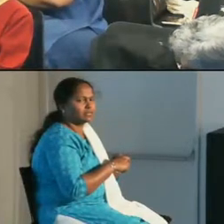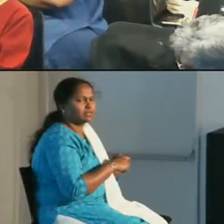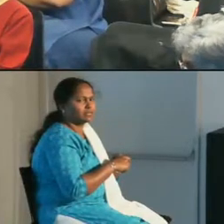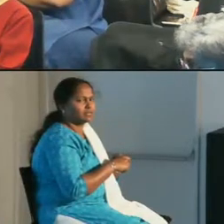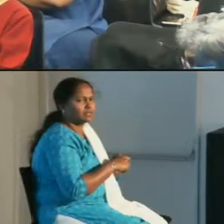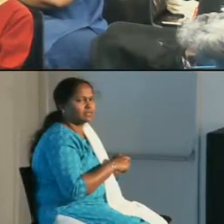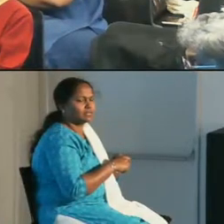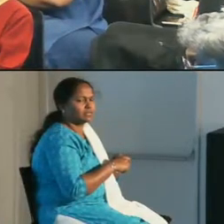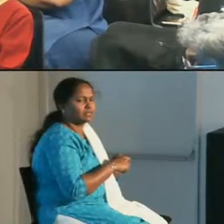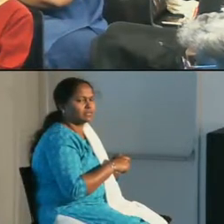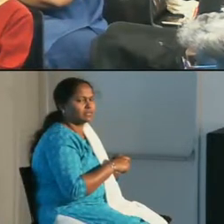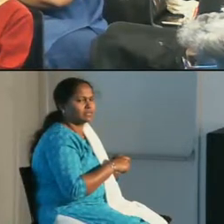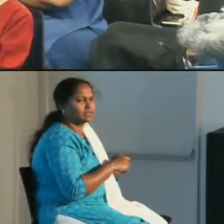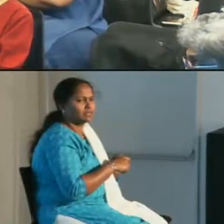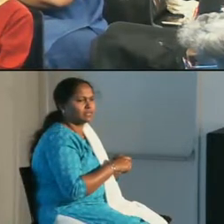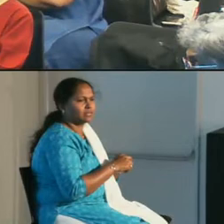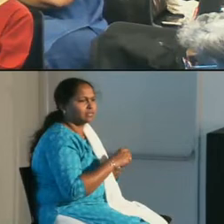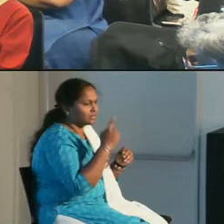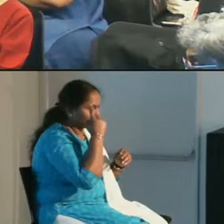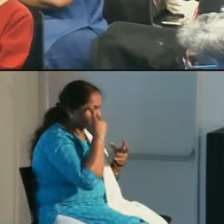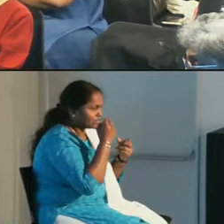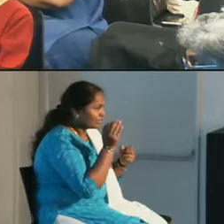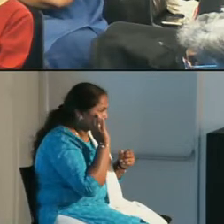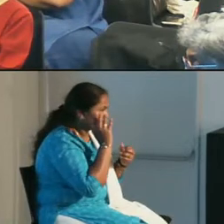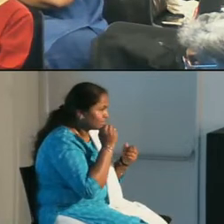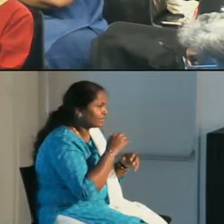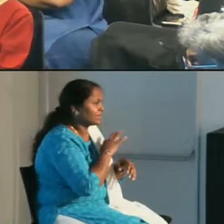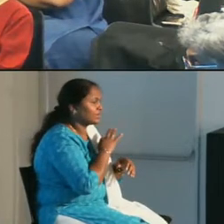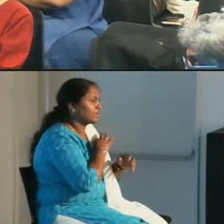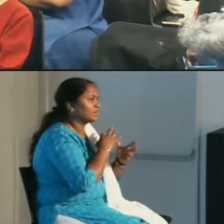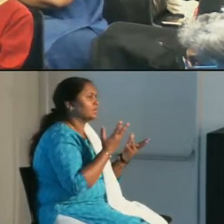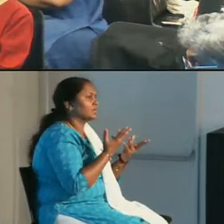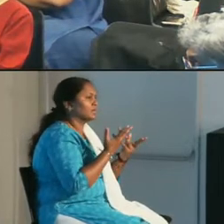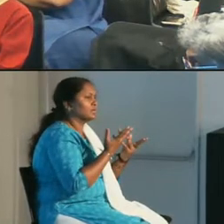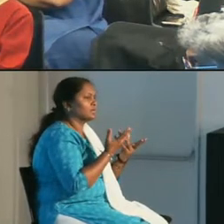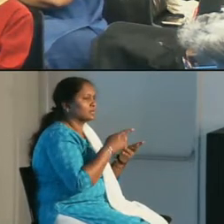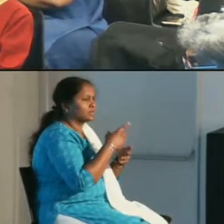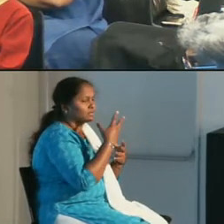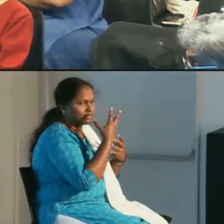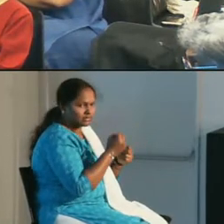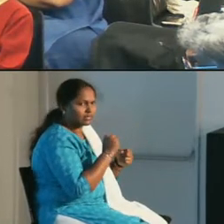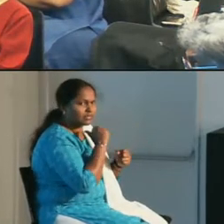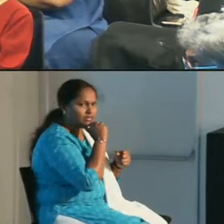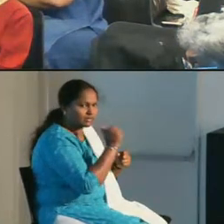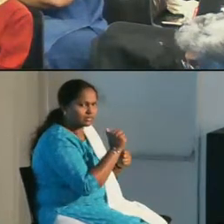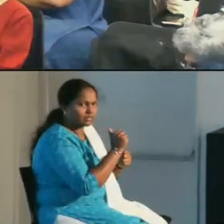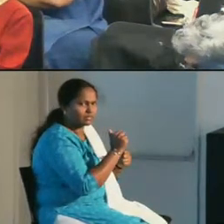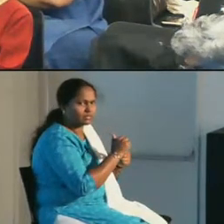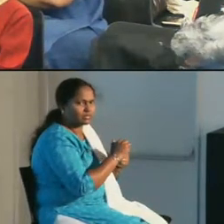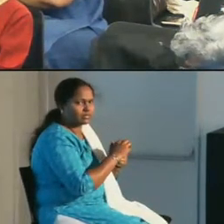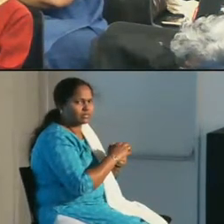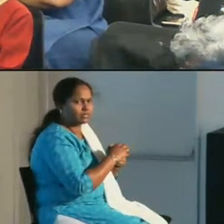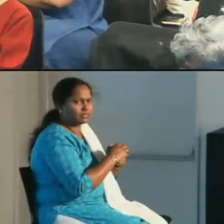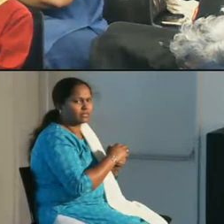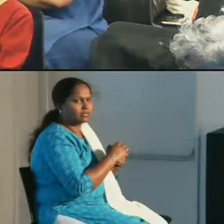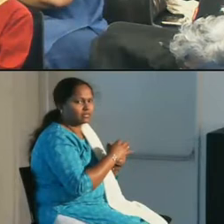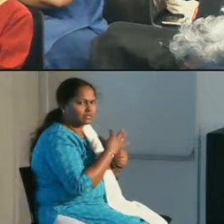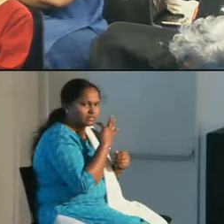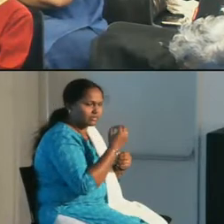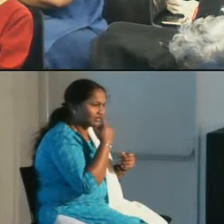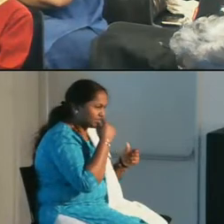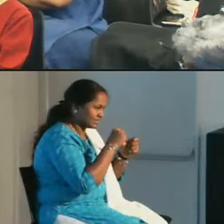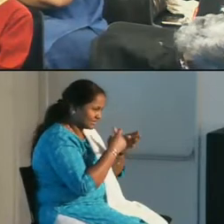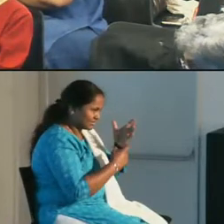I want to like hear your thoughts and like you do not a